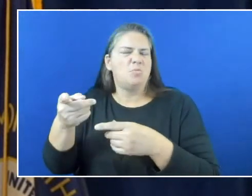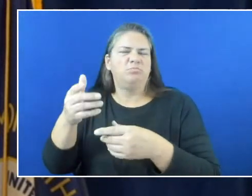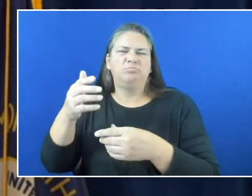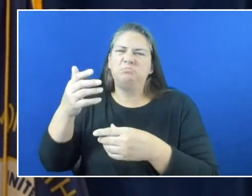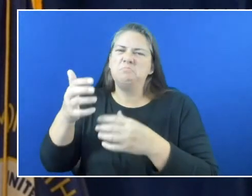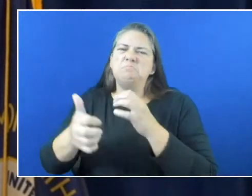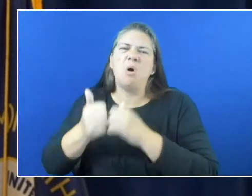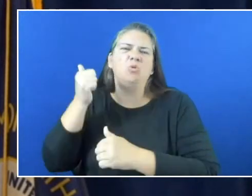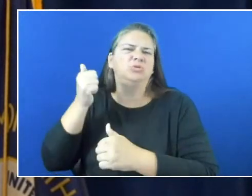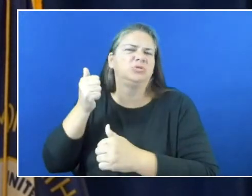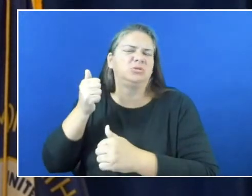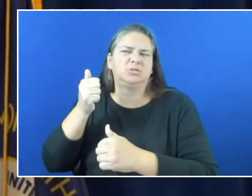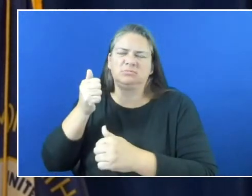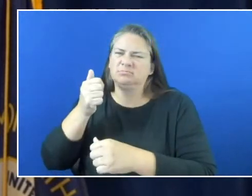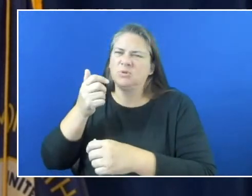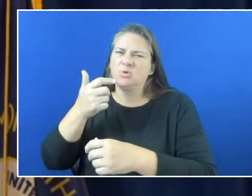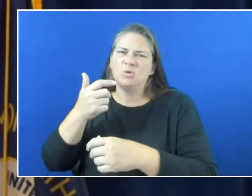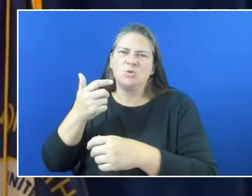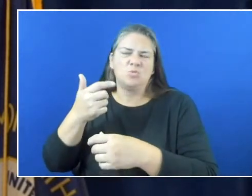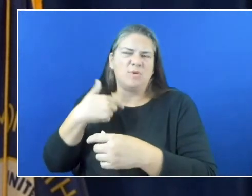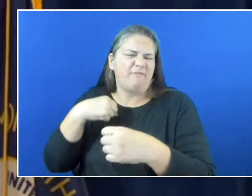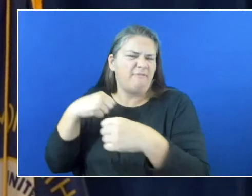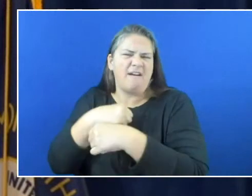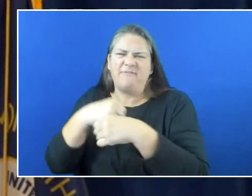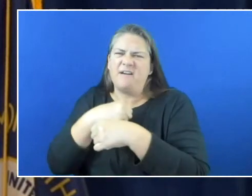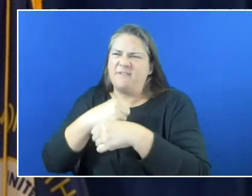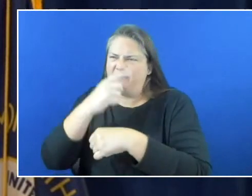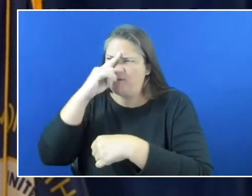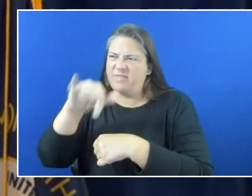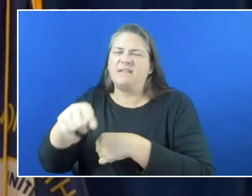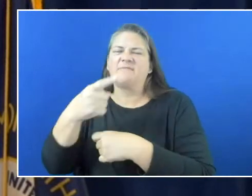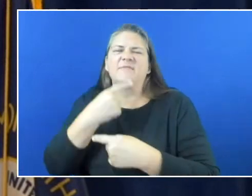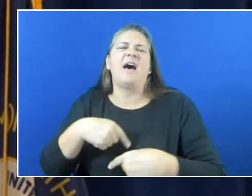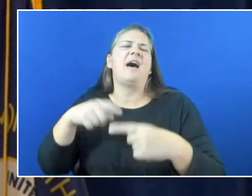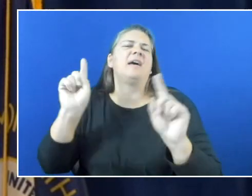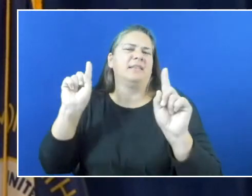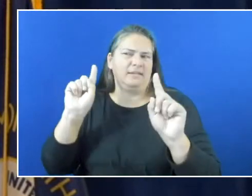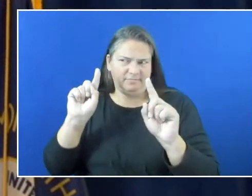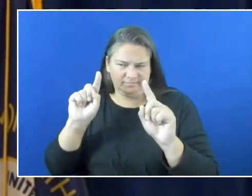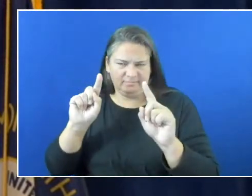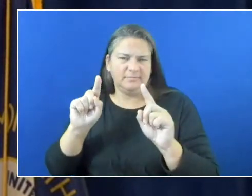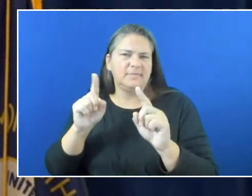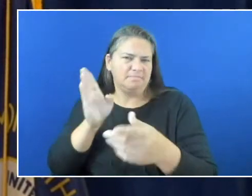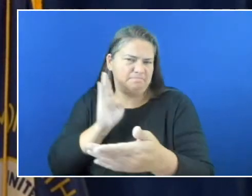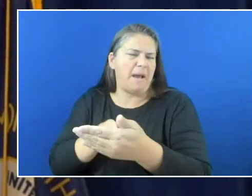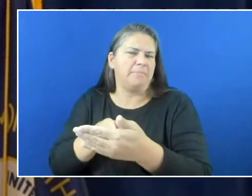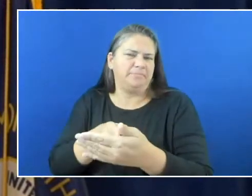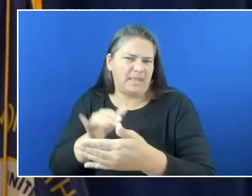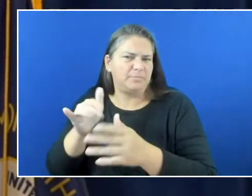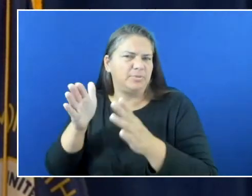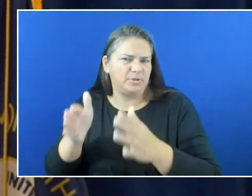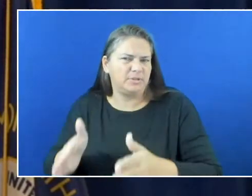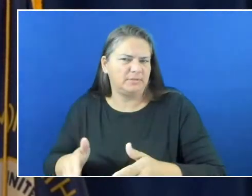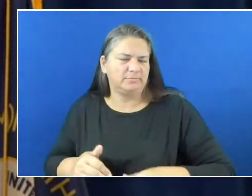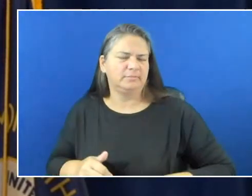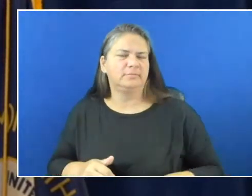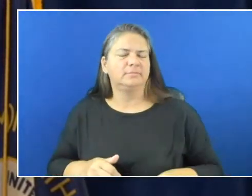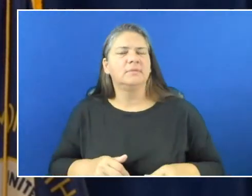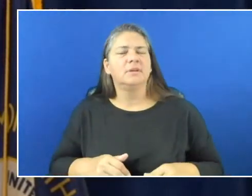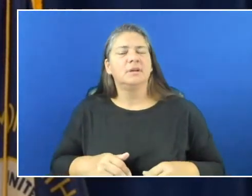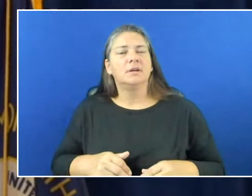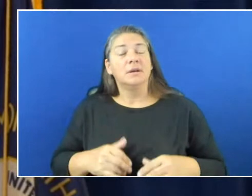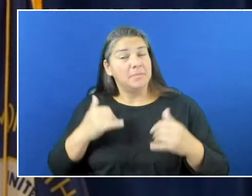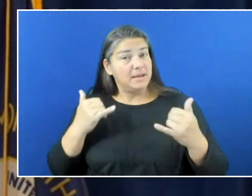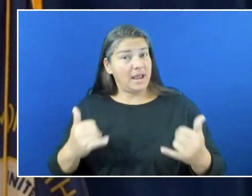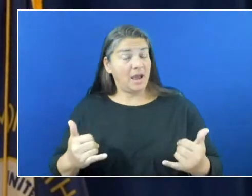fight, but it was a fight for justice that was secured. I stand before you today encouraged